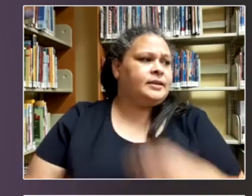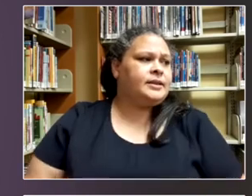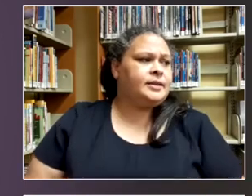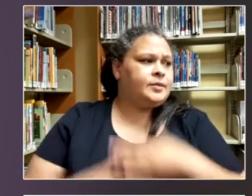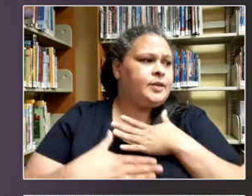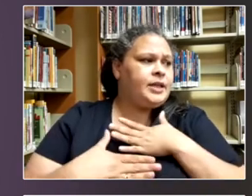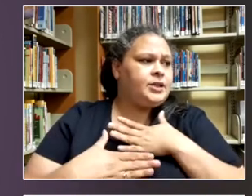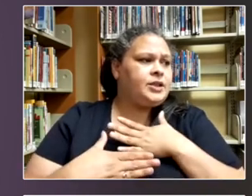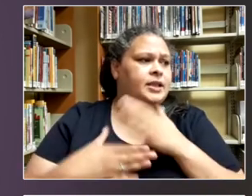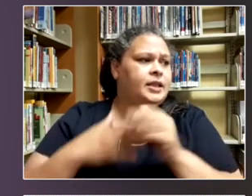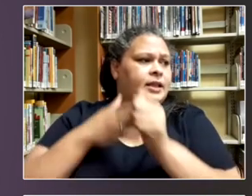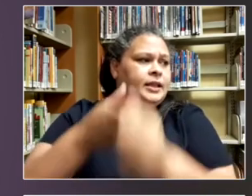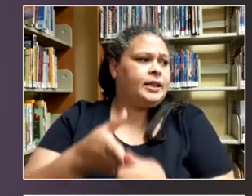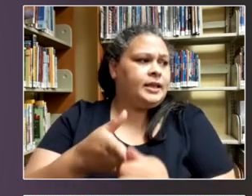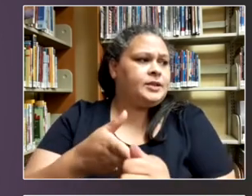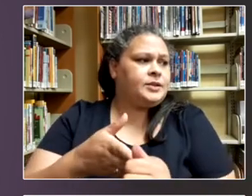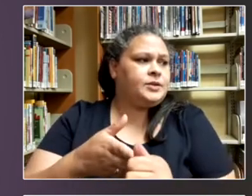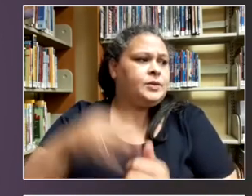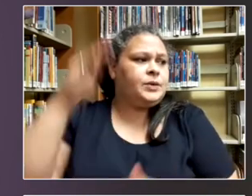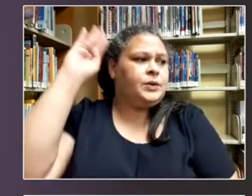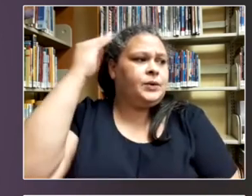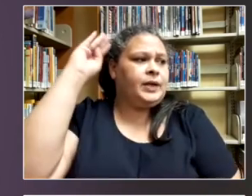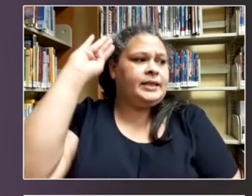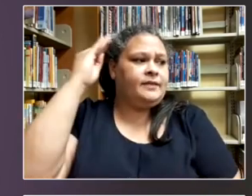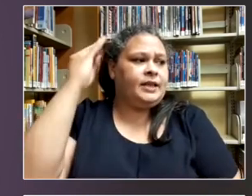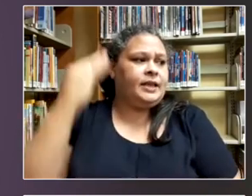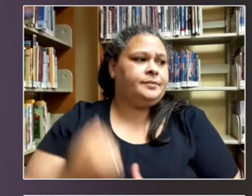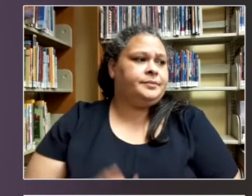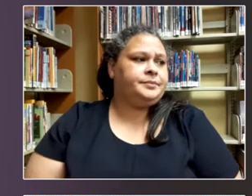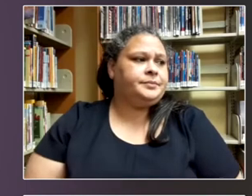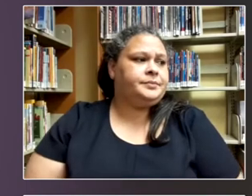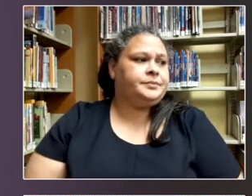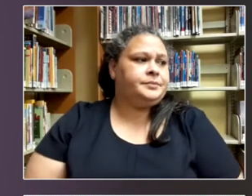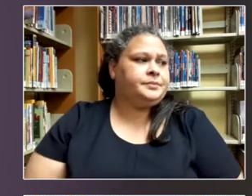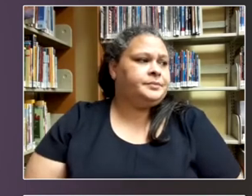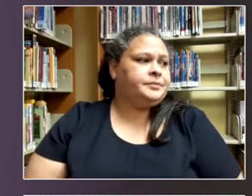Ábrete a la inspiración. La inspiración te lleva a la creatividad.